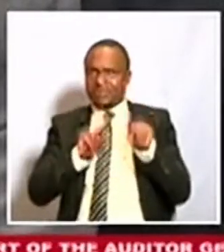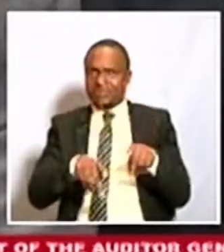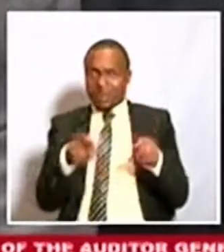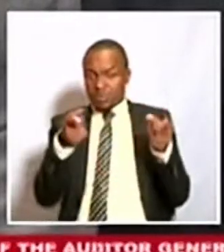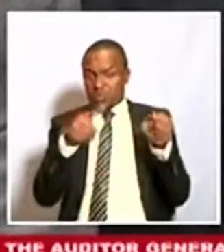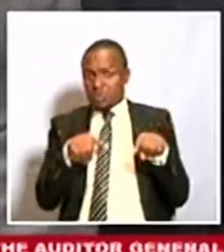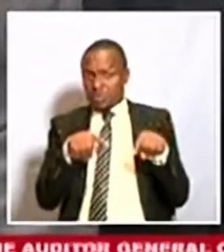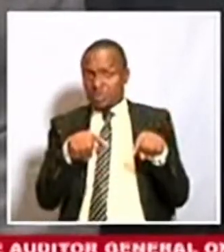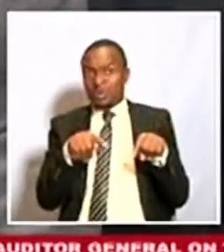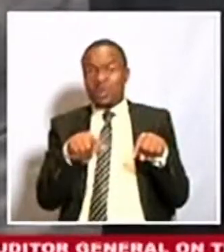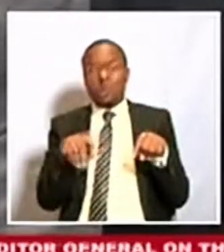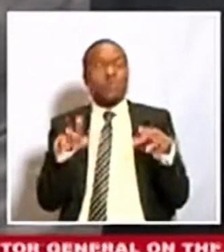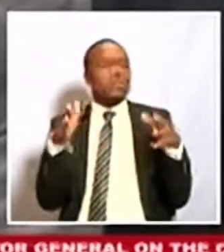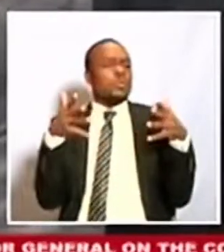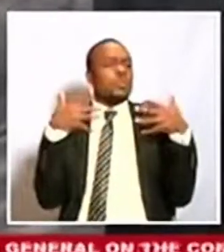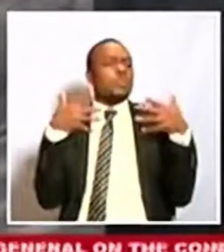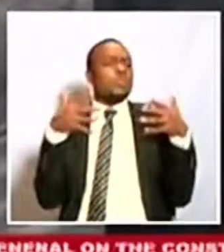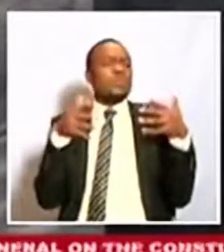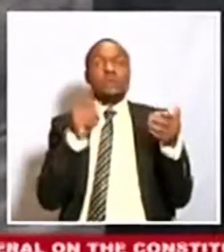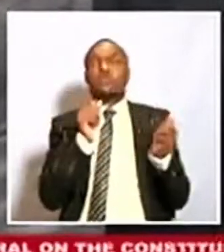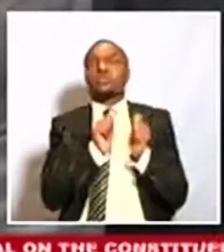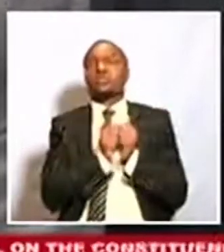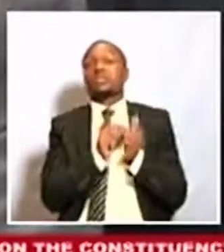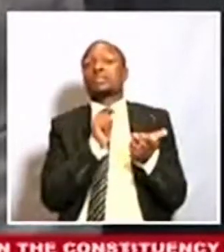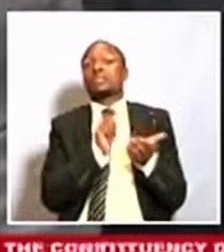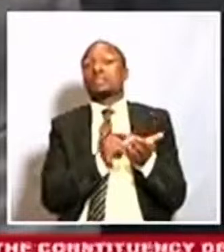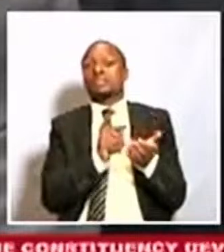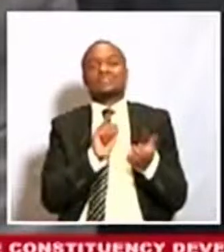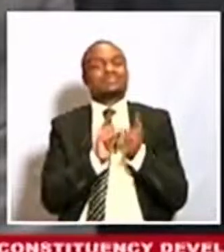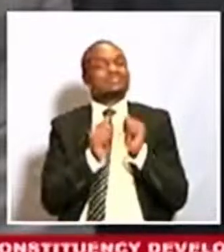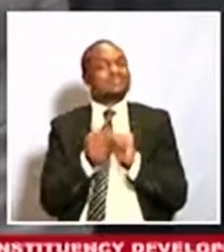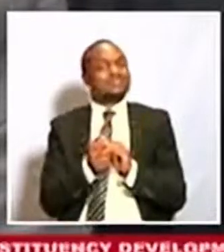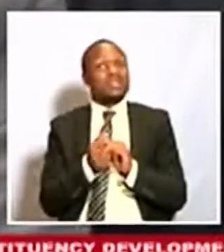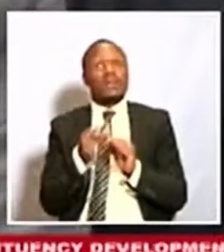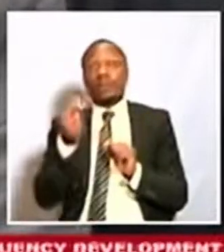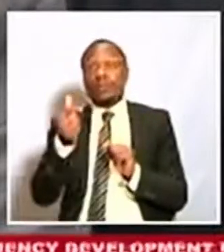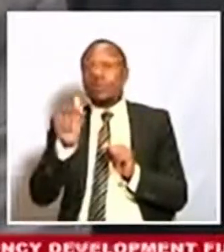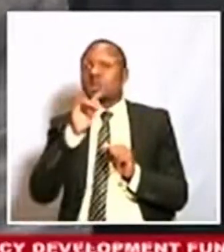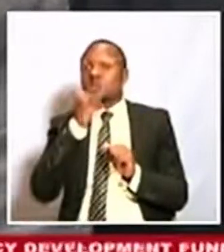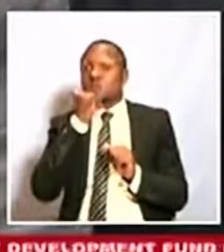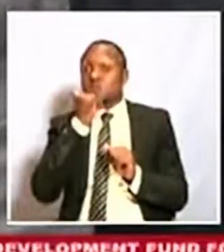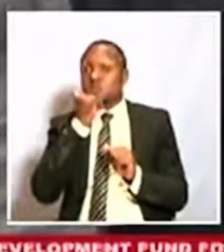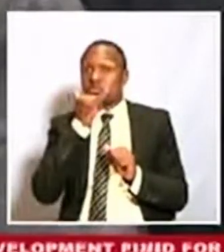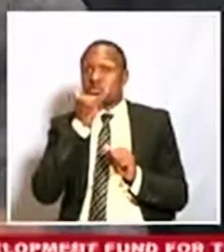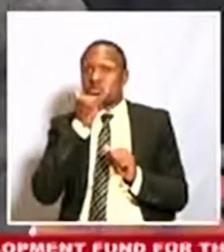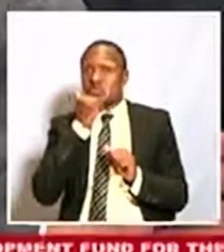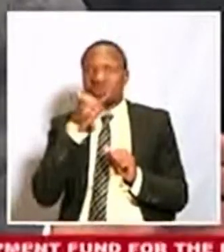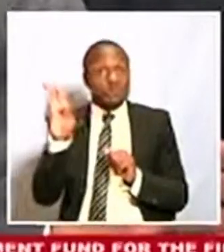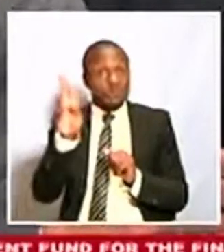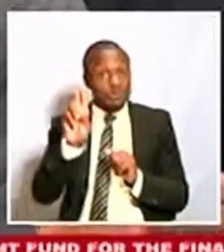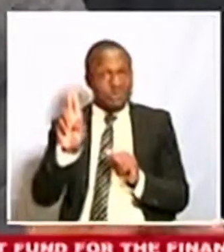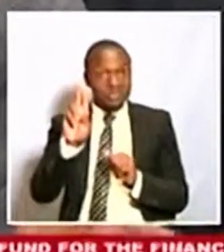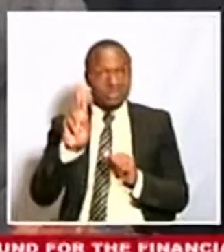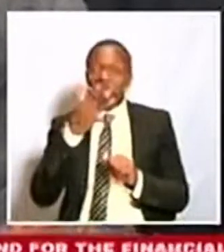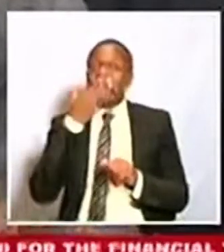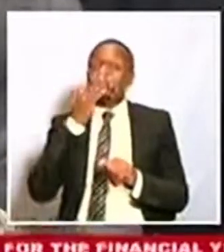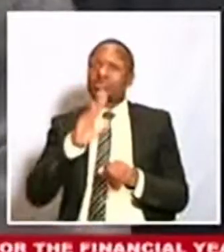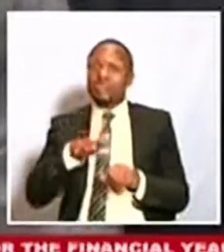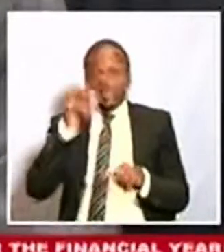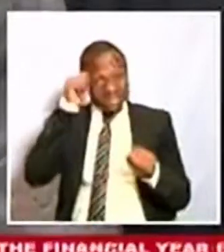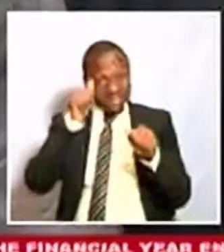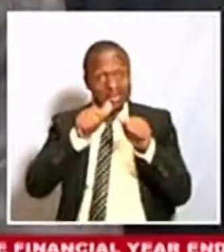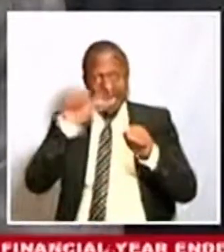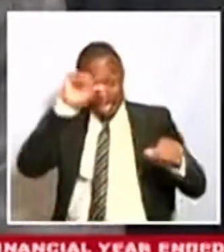when we become comfortable with such queries, monies are being misappropriated. It's quite bad. I agree with your decision that